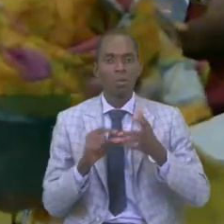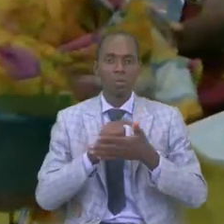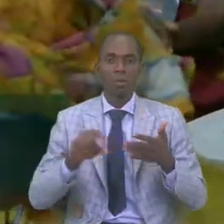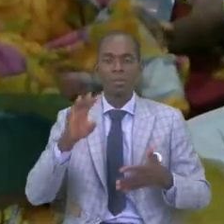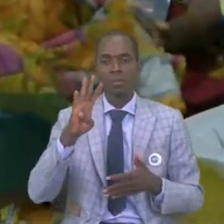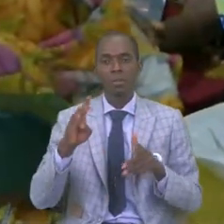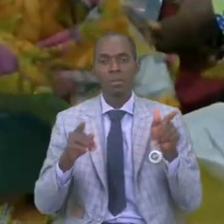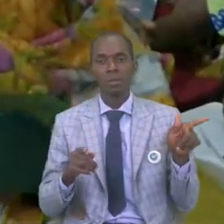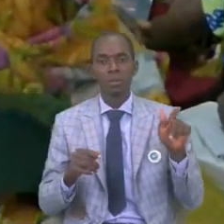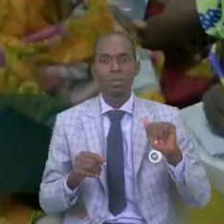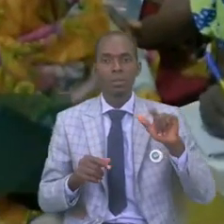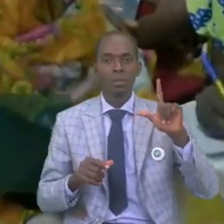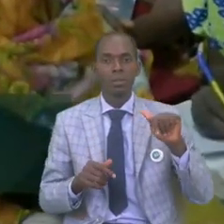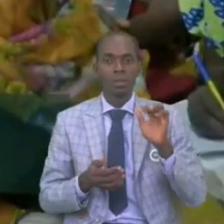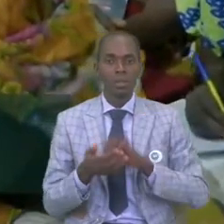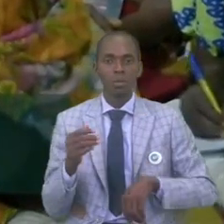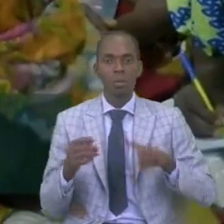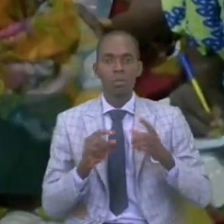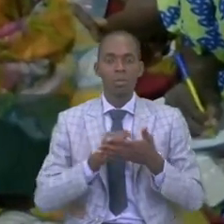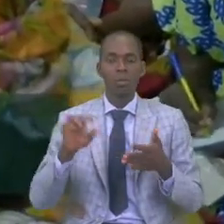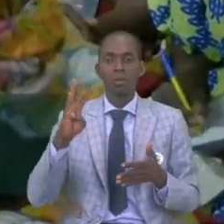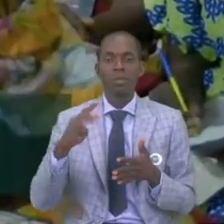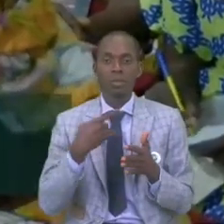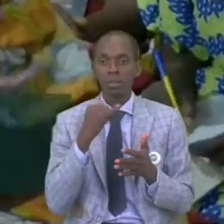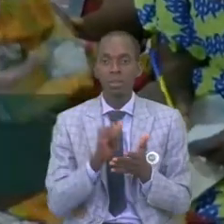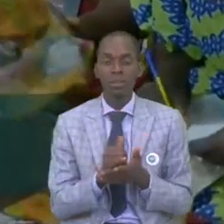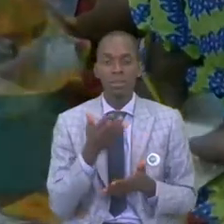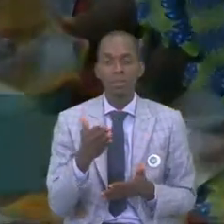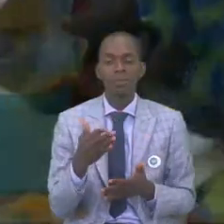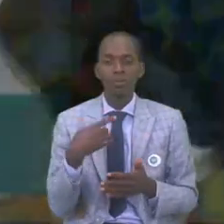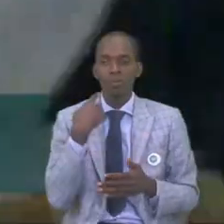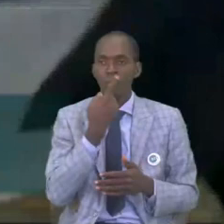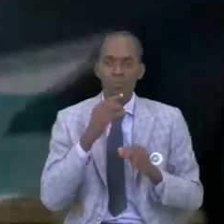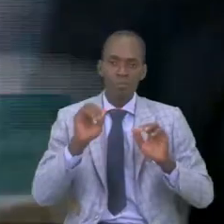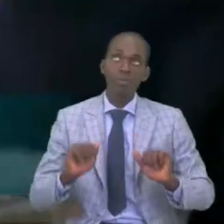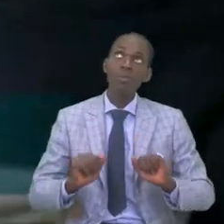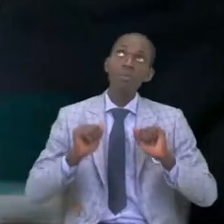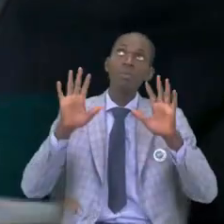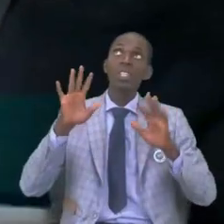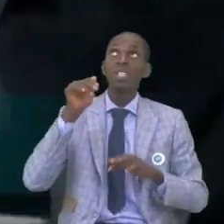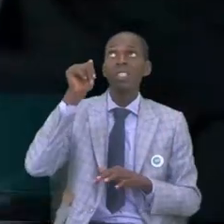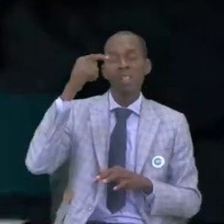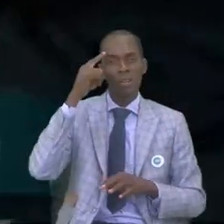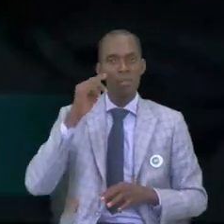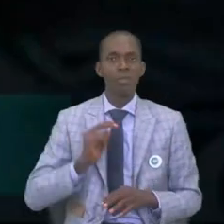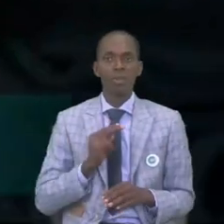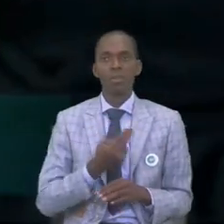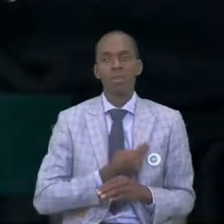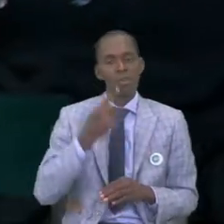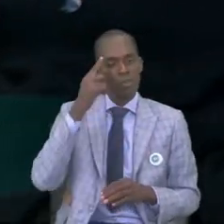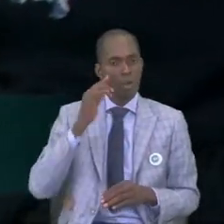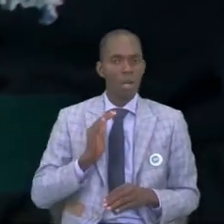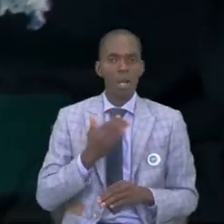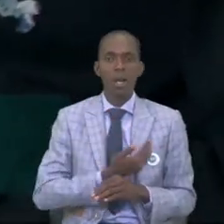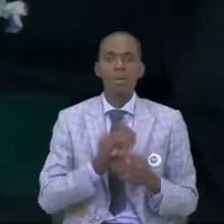we're looking at verse 4. It said, who gave himself for us, for our sins, that